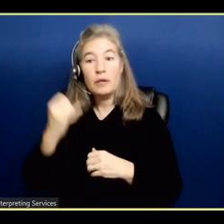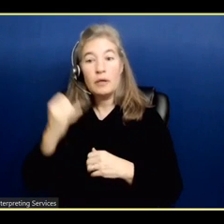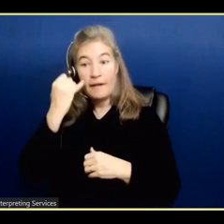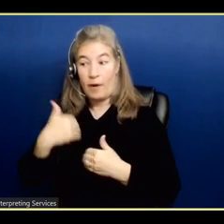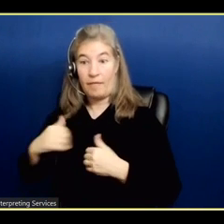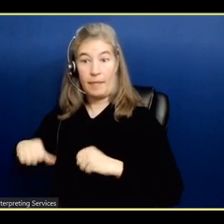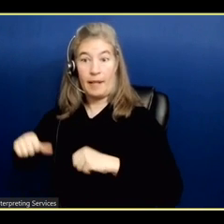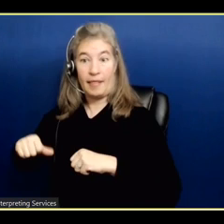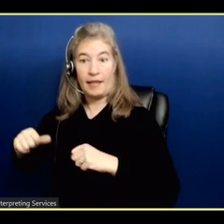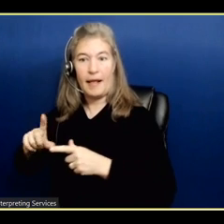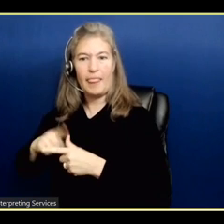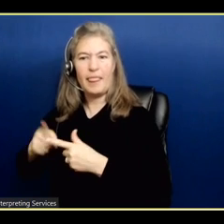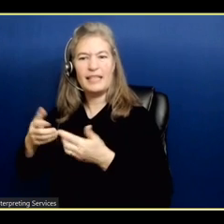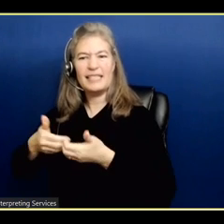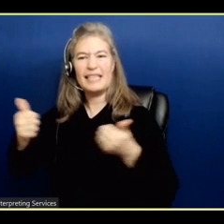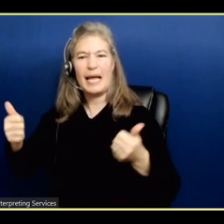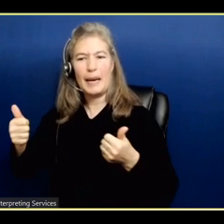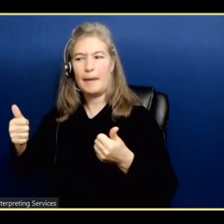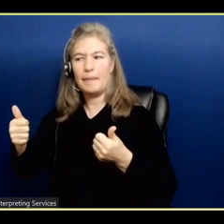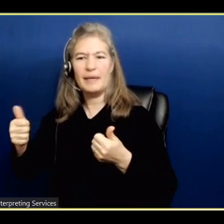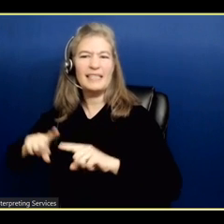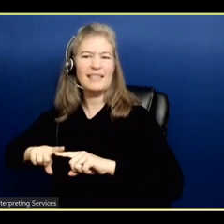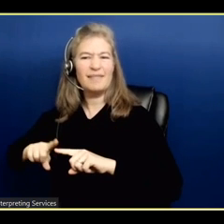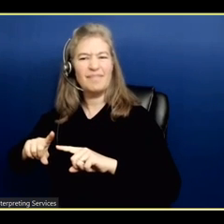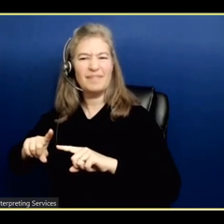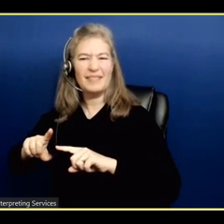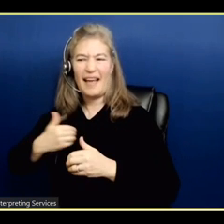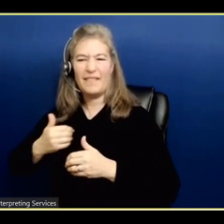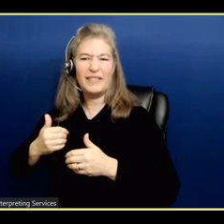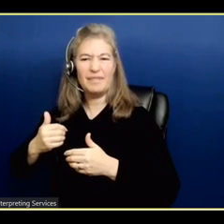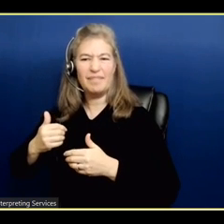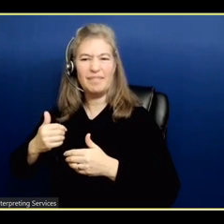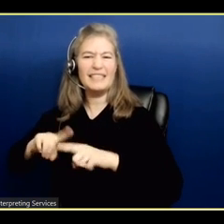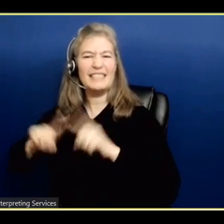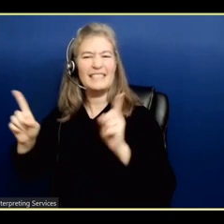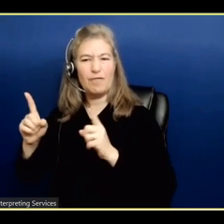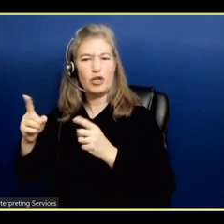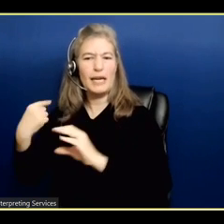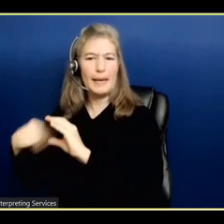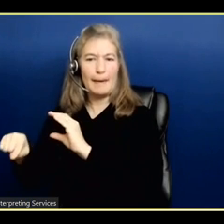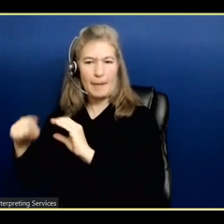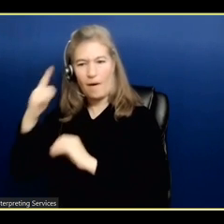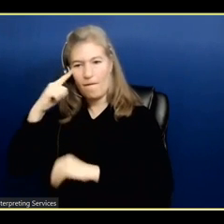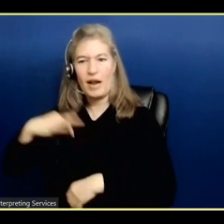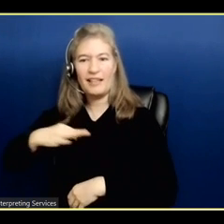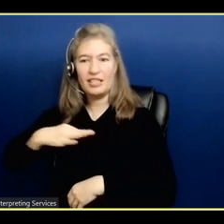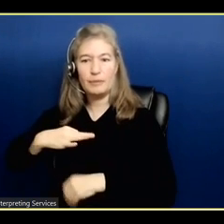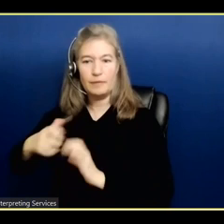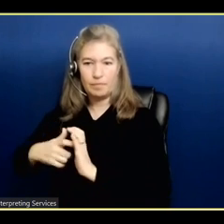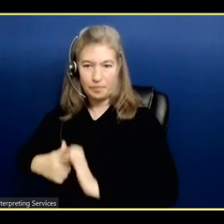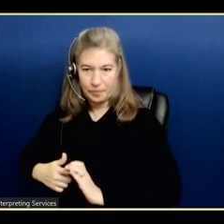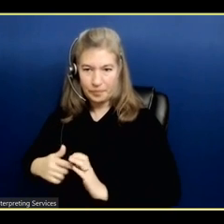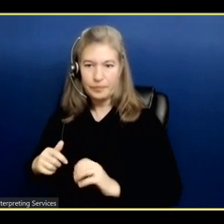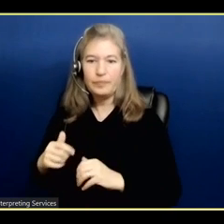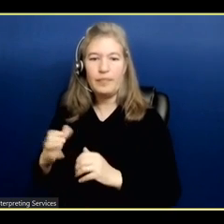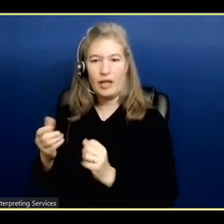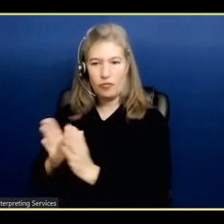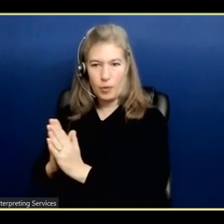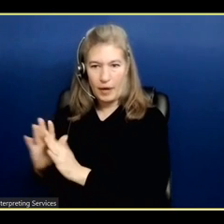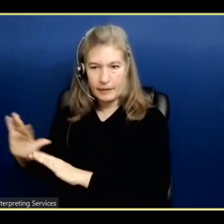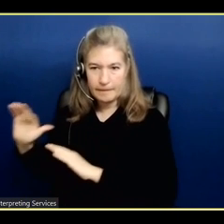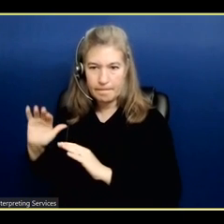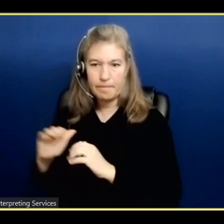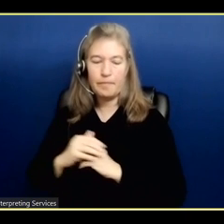for eligibility questions. People who don't normally apply for grants will hear about this. And also, people will hear